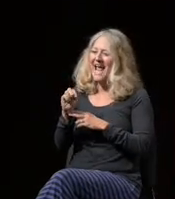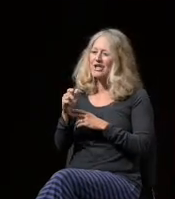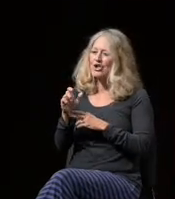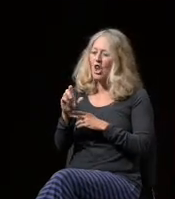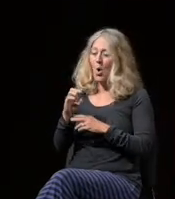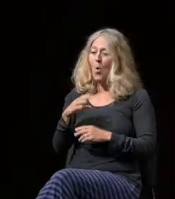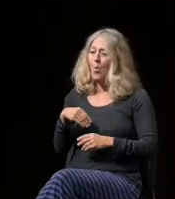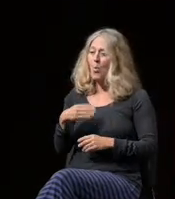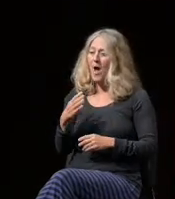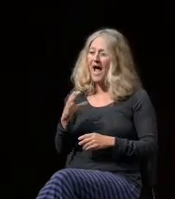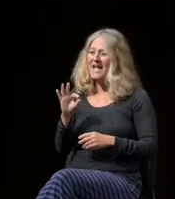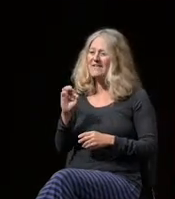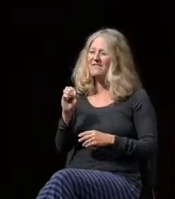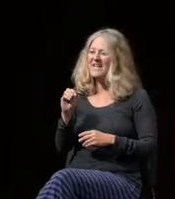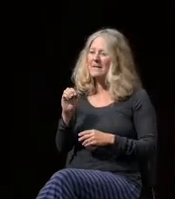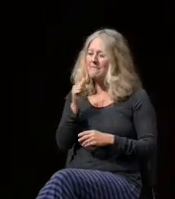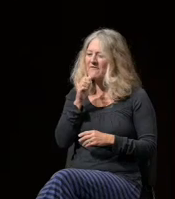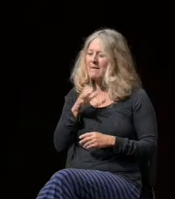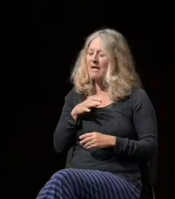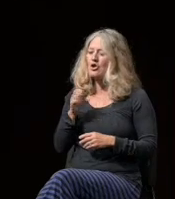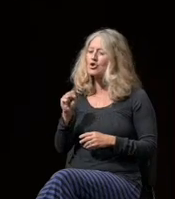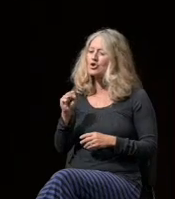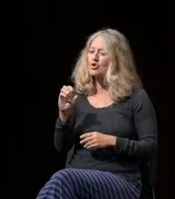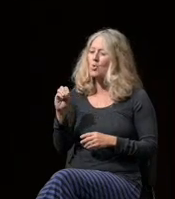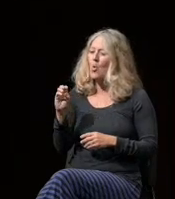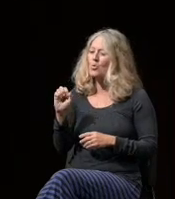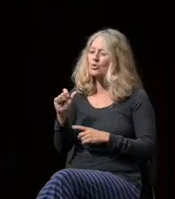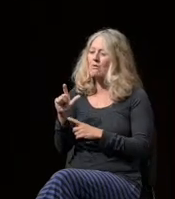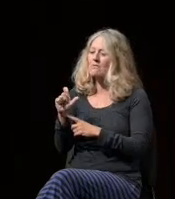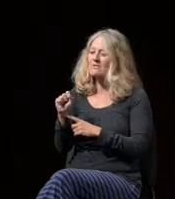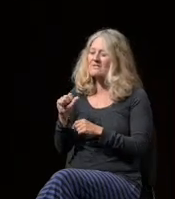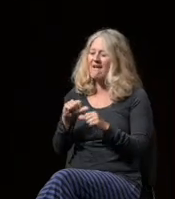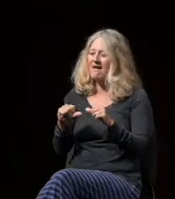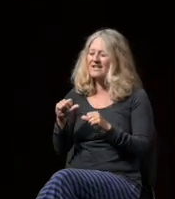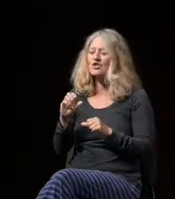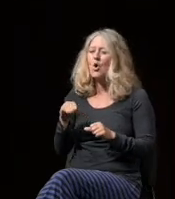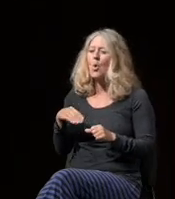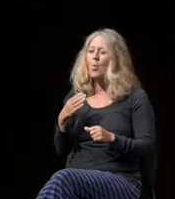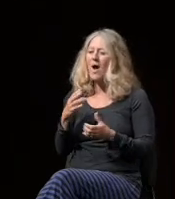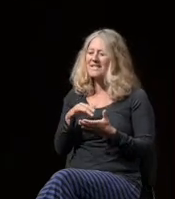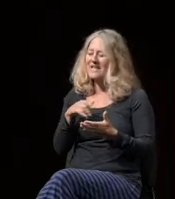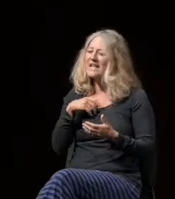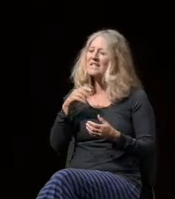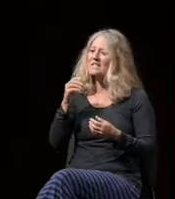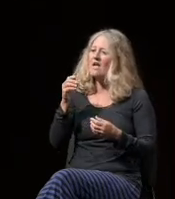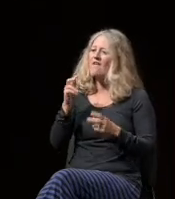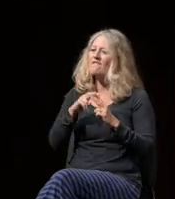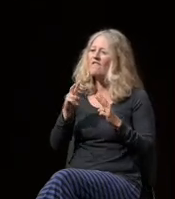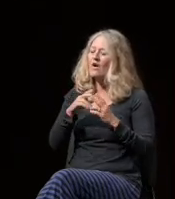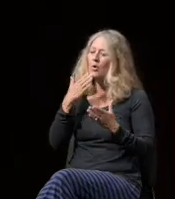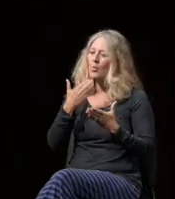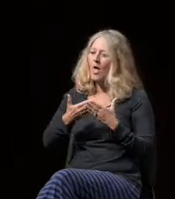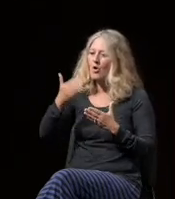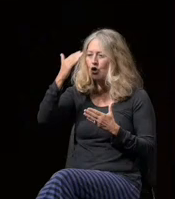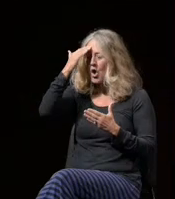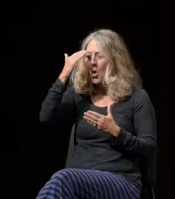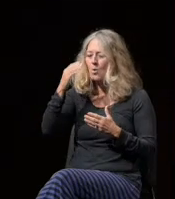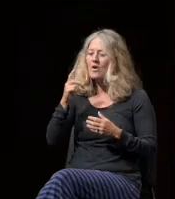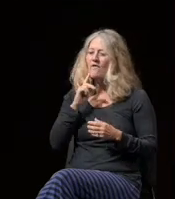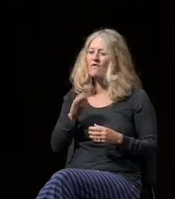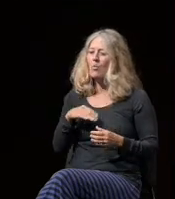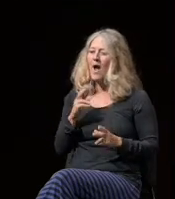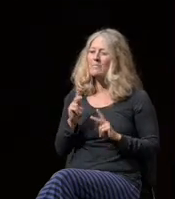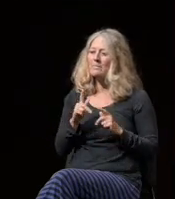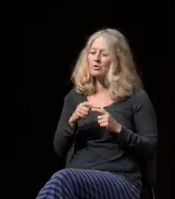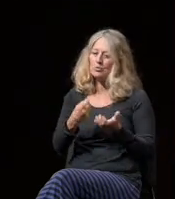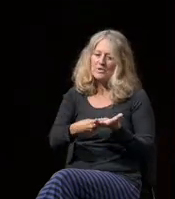female social scientist and renowned for her white studies work and the author of White Fragility, Why Is It So Hard for White People to Talk About